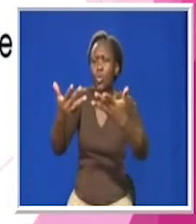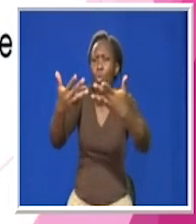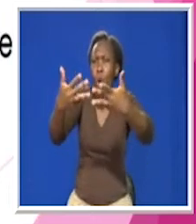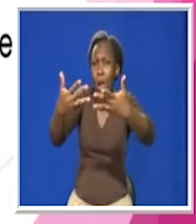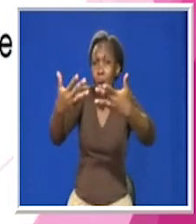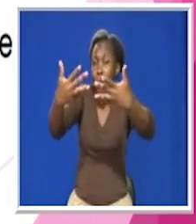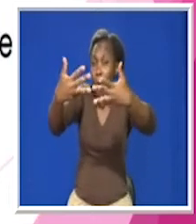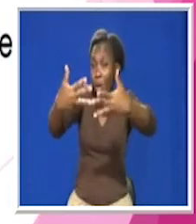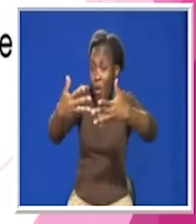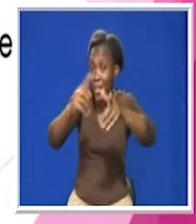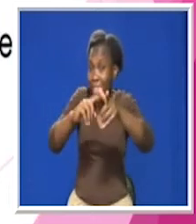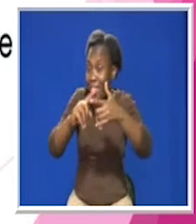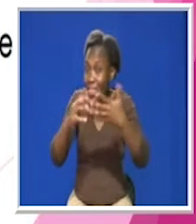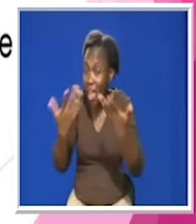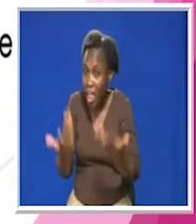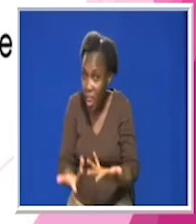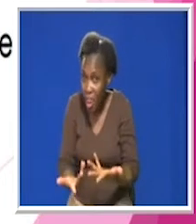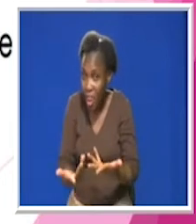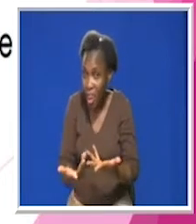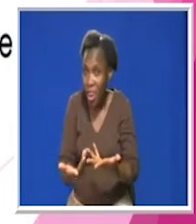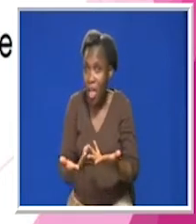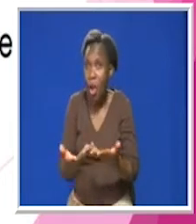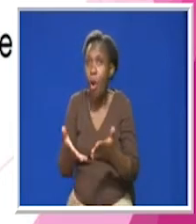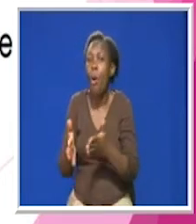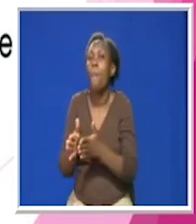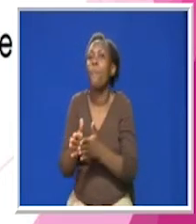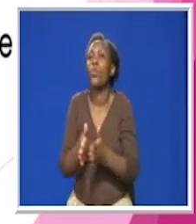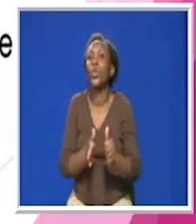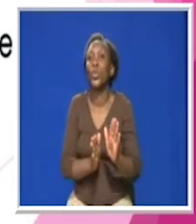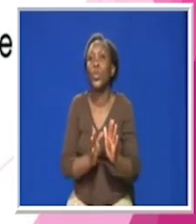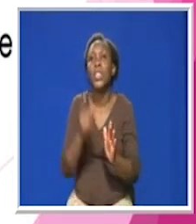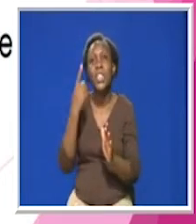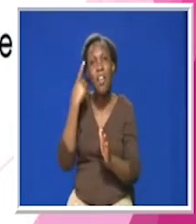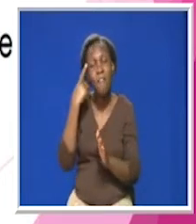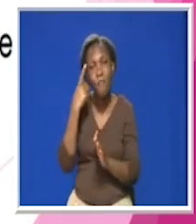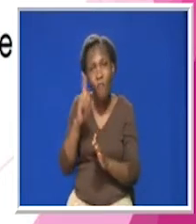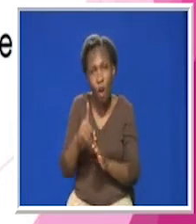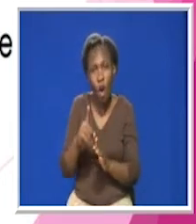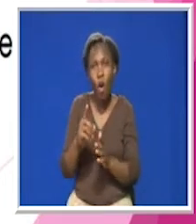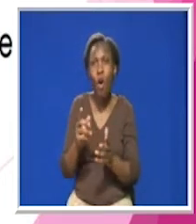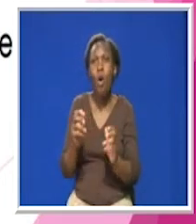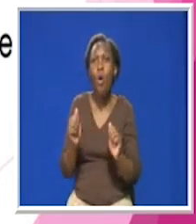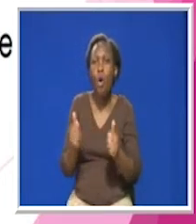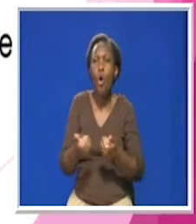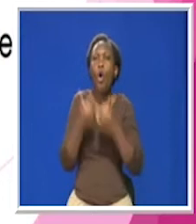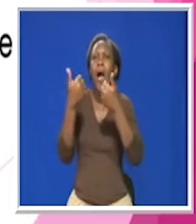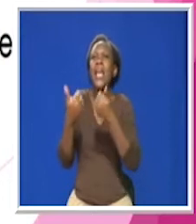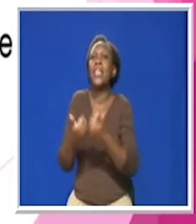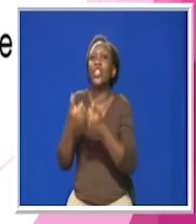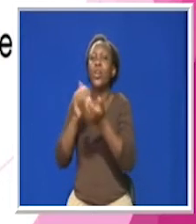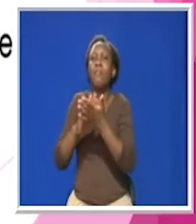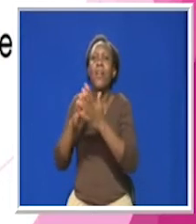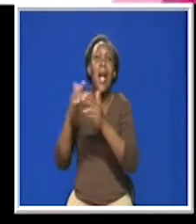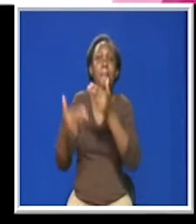this will increase the chances of successful collisions, and